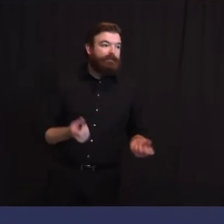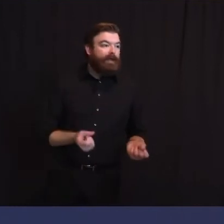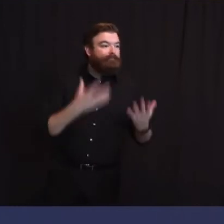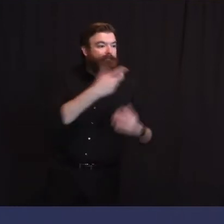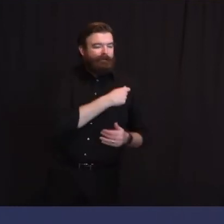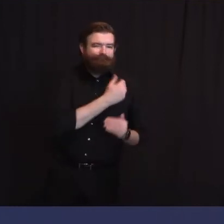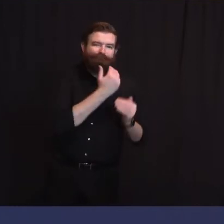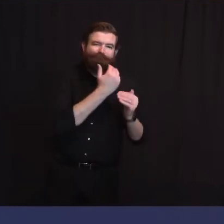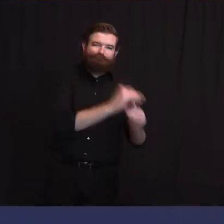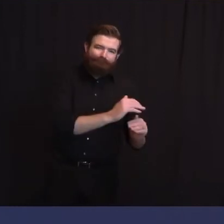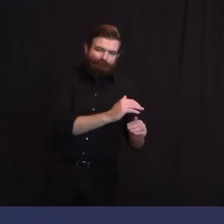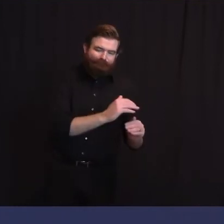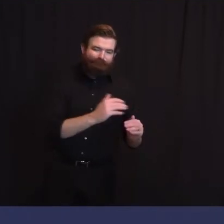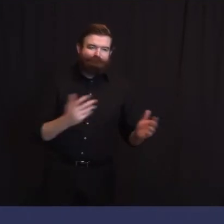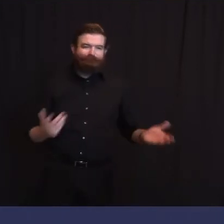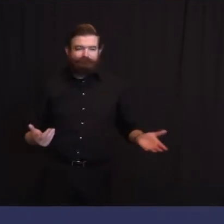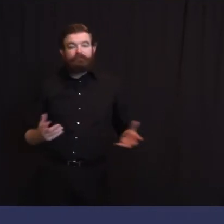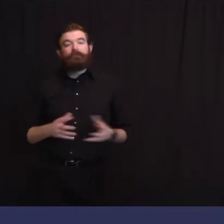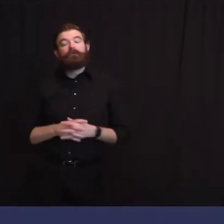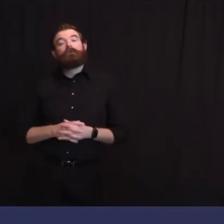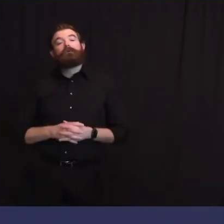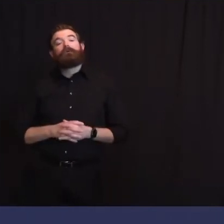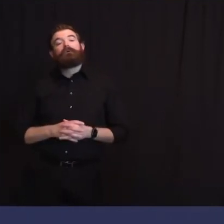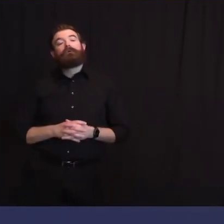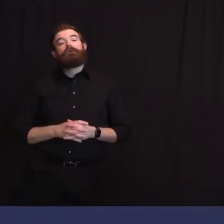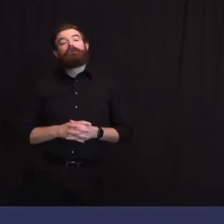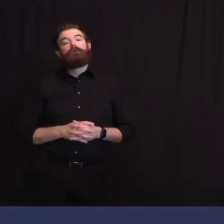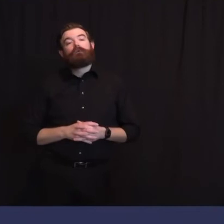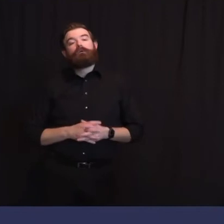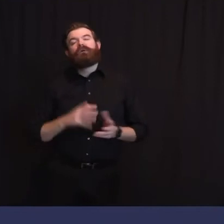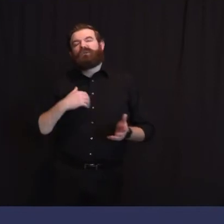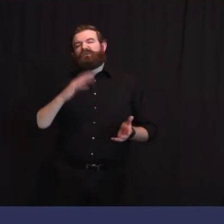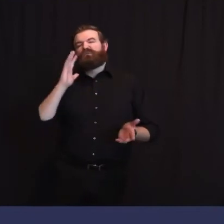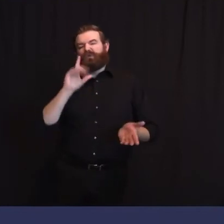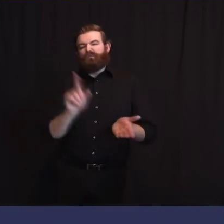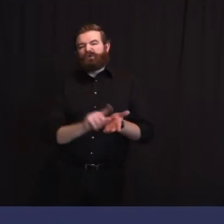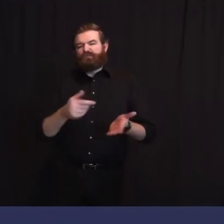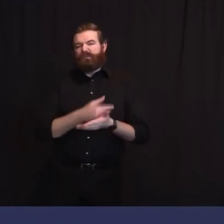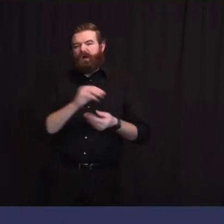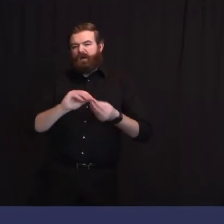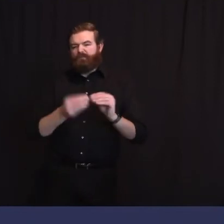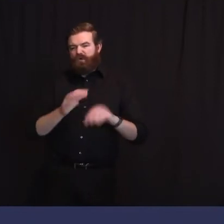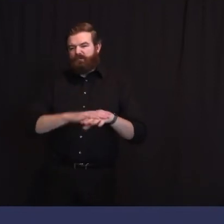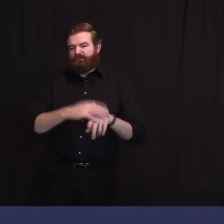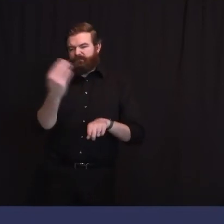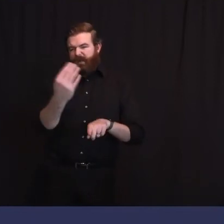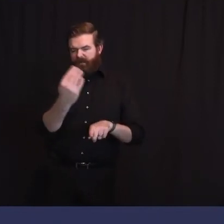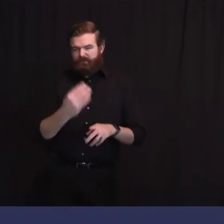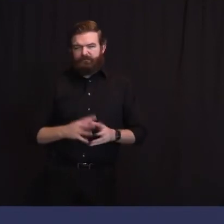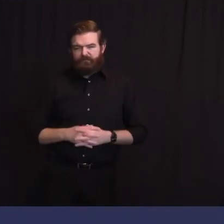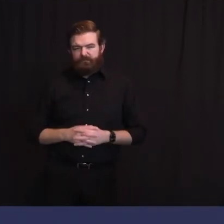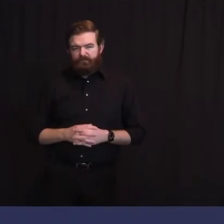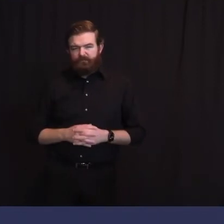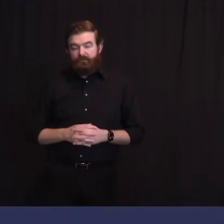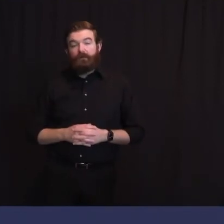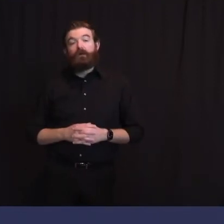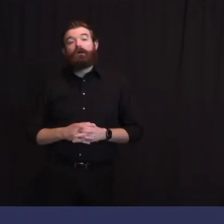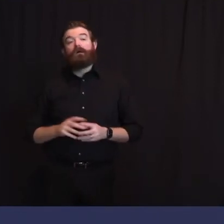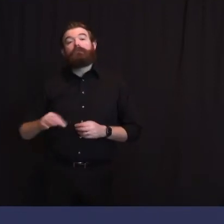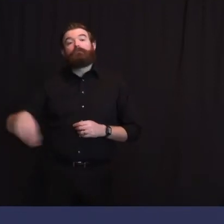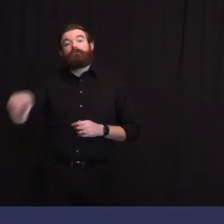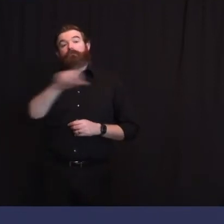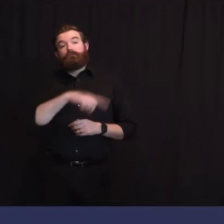on Monday. Hopefully that'll help, especially our seniors. But when you're there and you see it in action, and we weren't